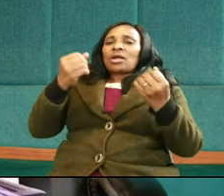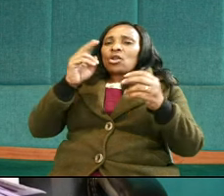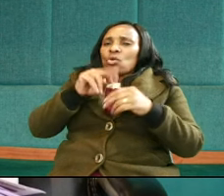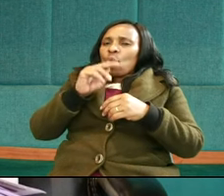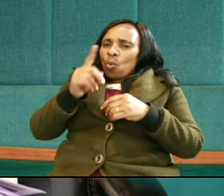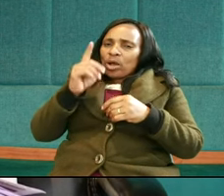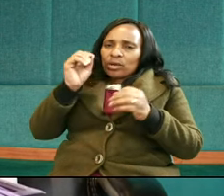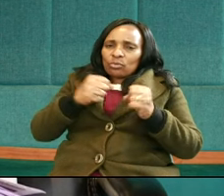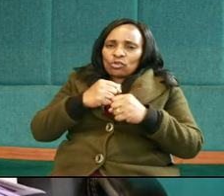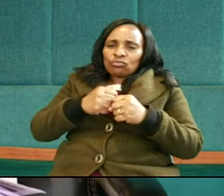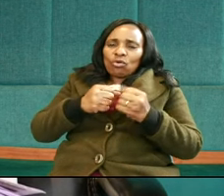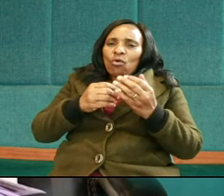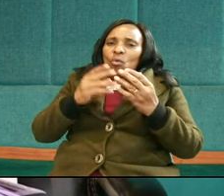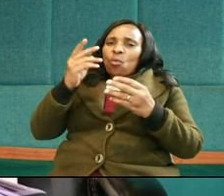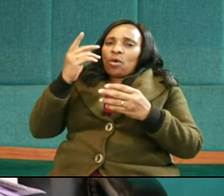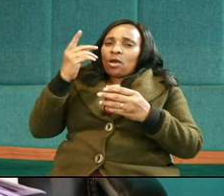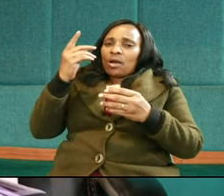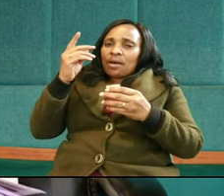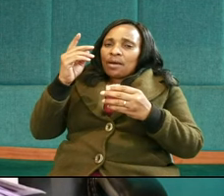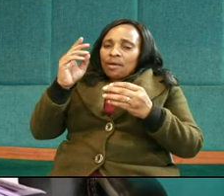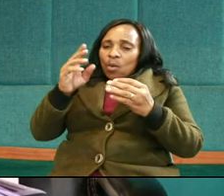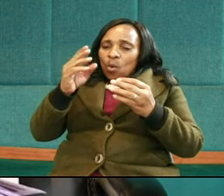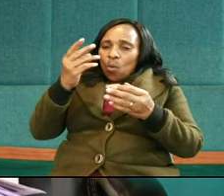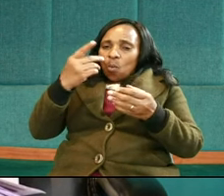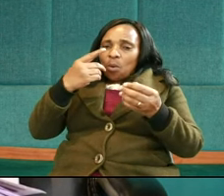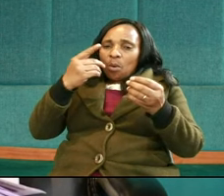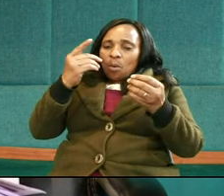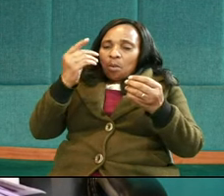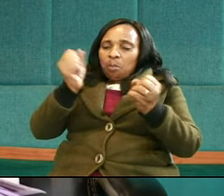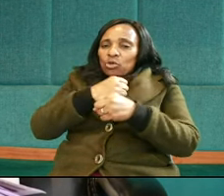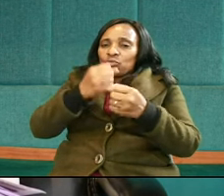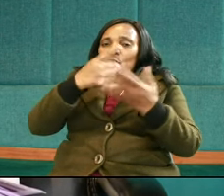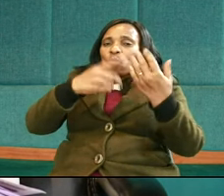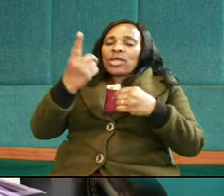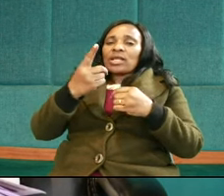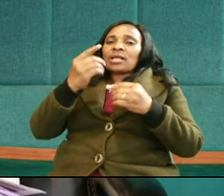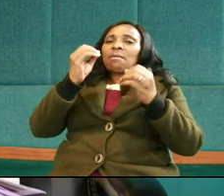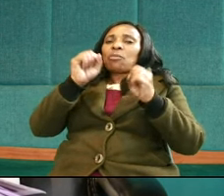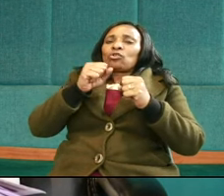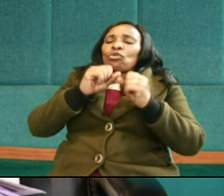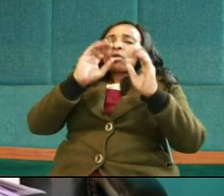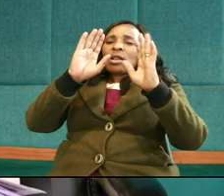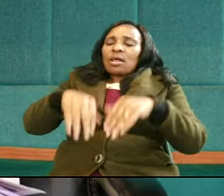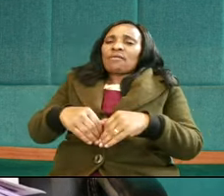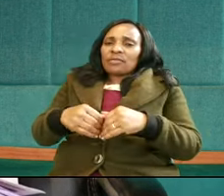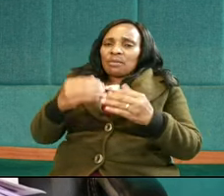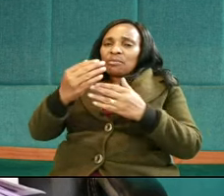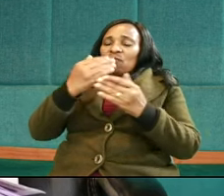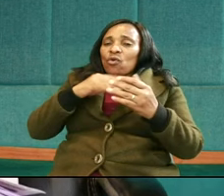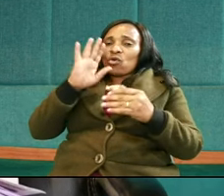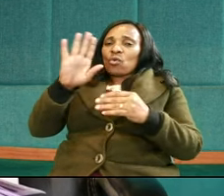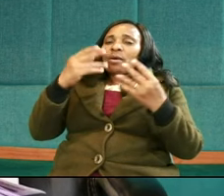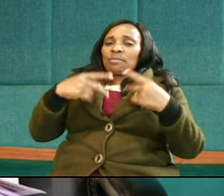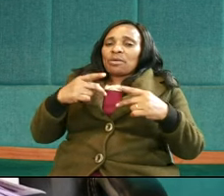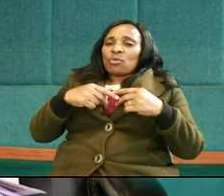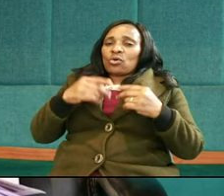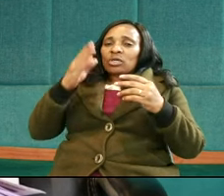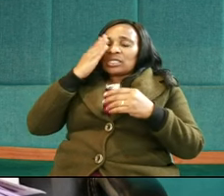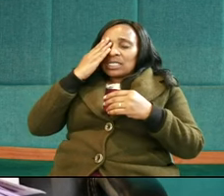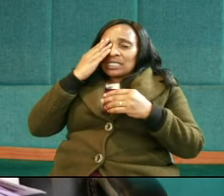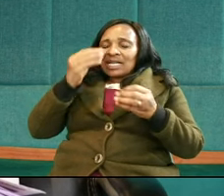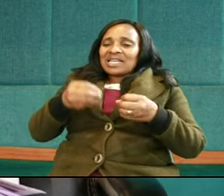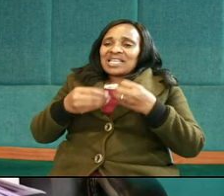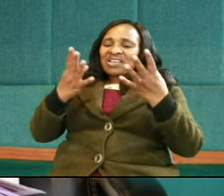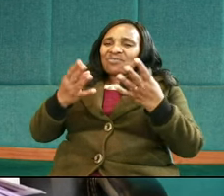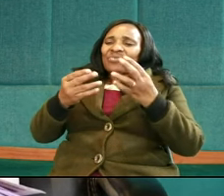can withstand you. Our God, did you not drive out the inhabitants of this land before your people Israel and give it forever to